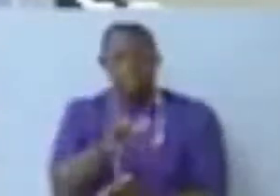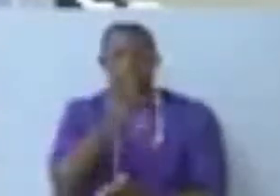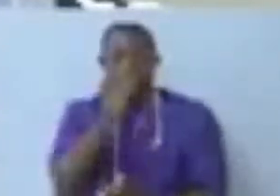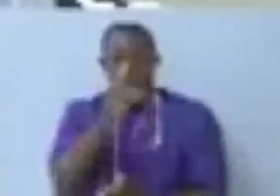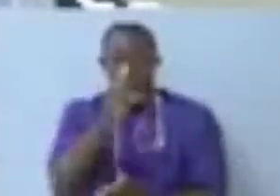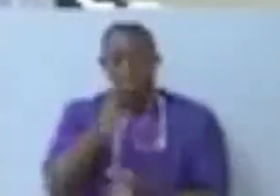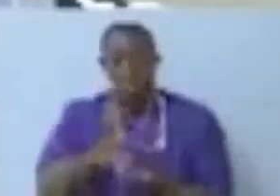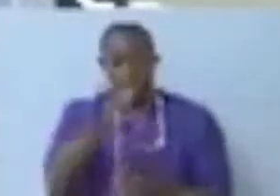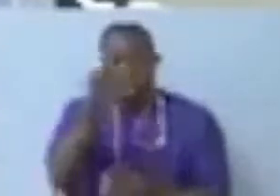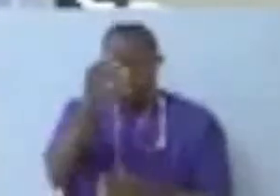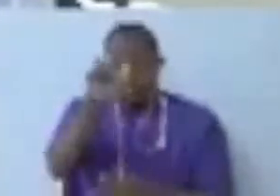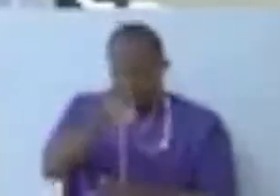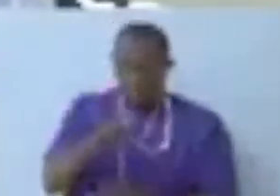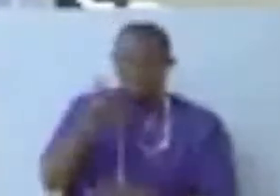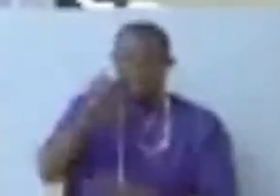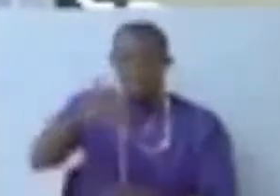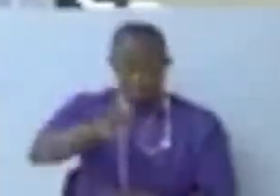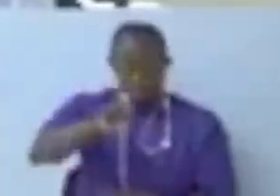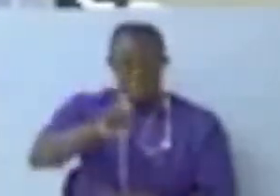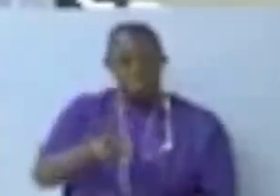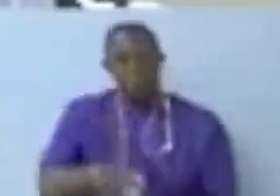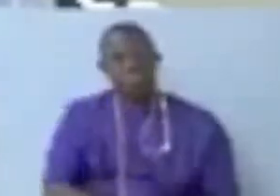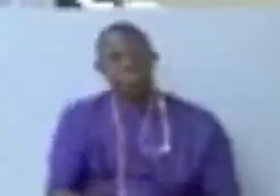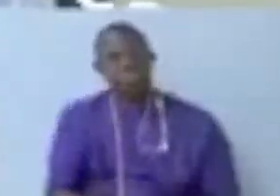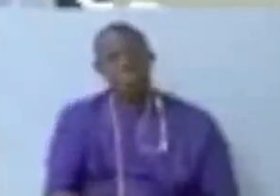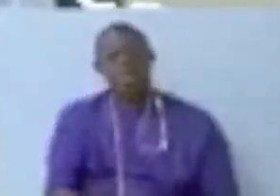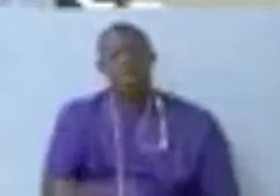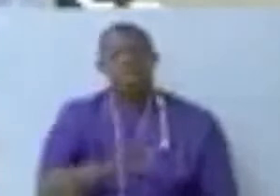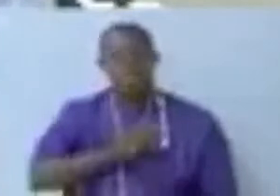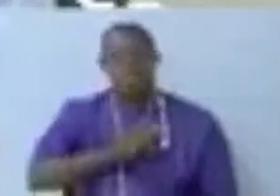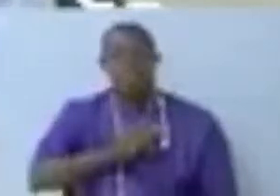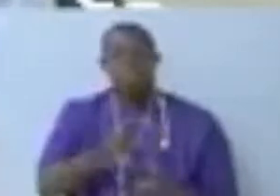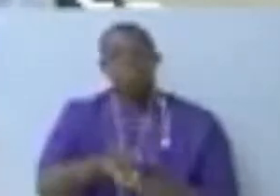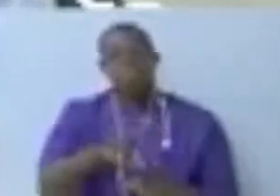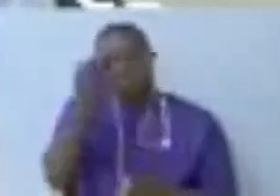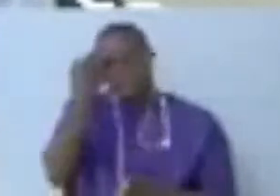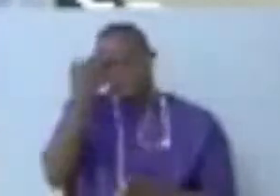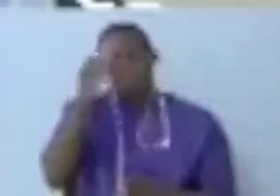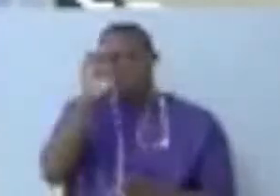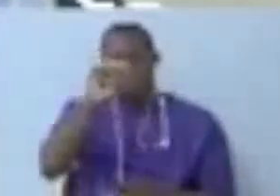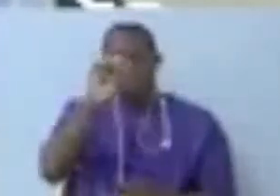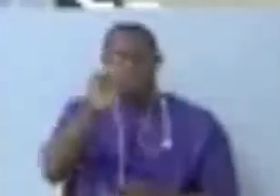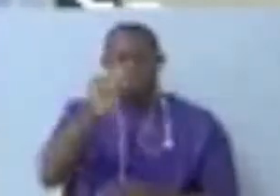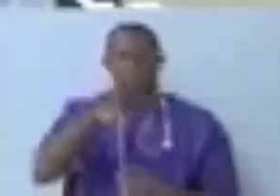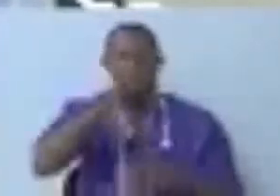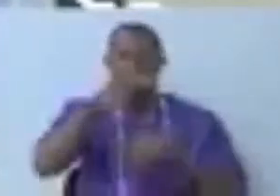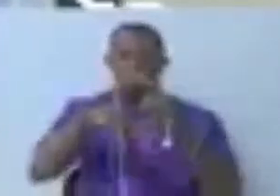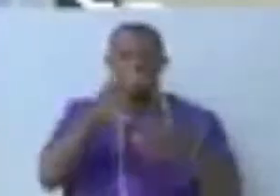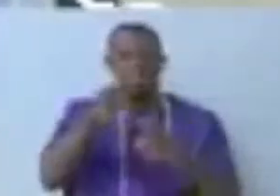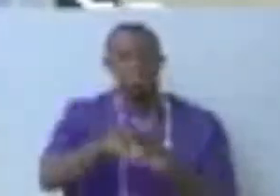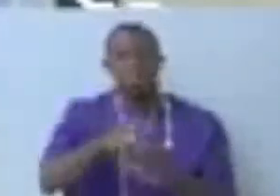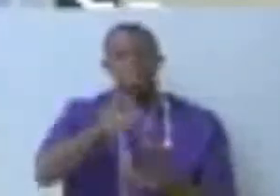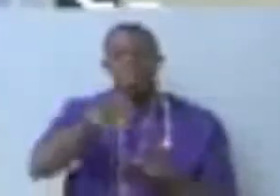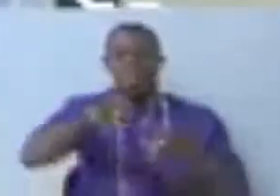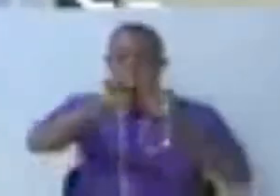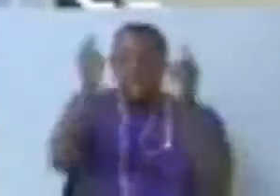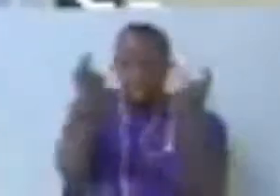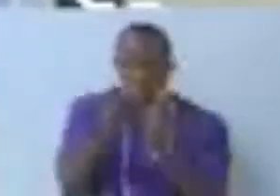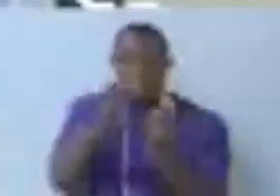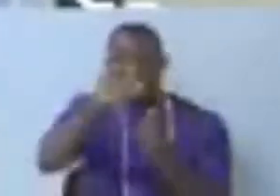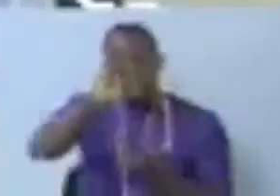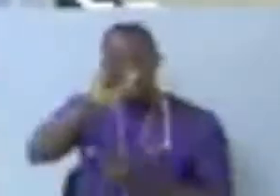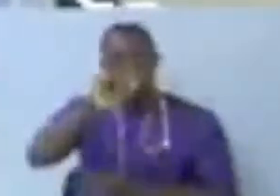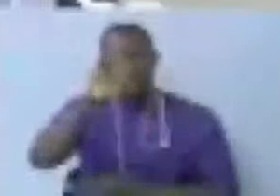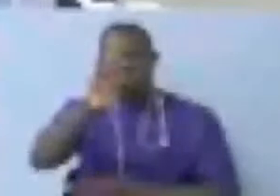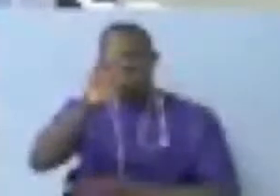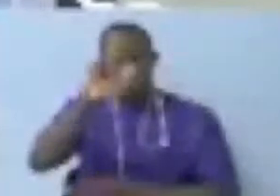had mentioned the General Sol Baji. General He said, Sol Baji Mile 2